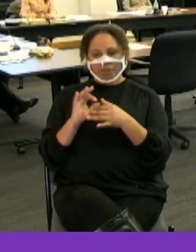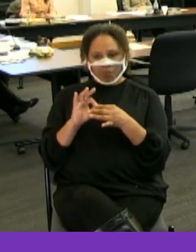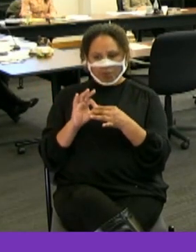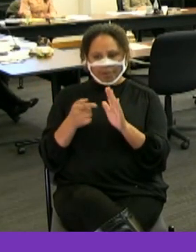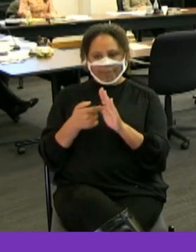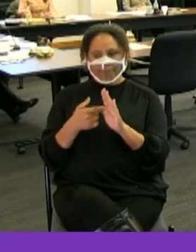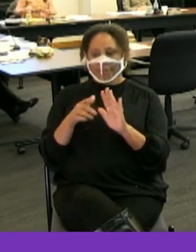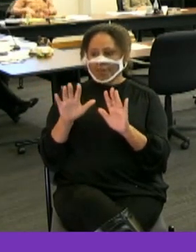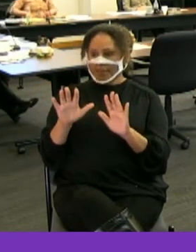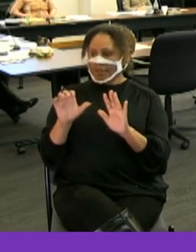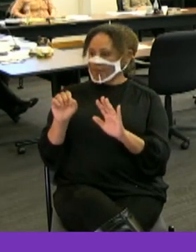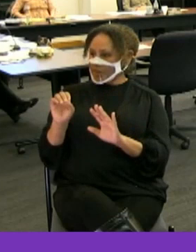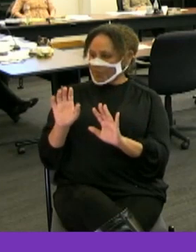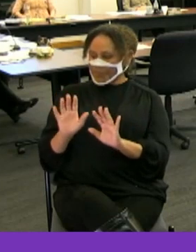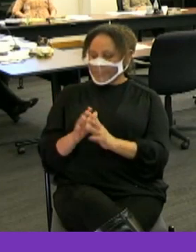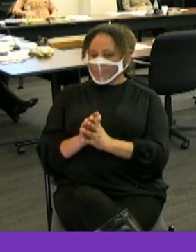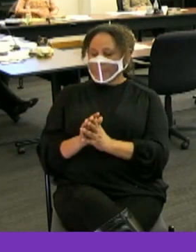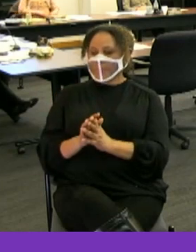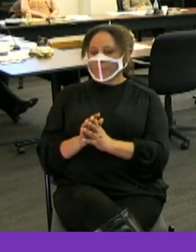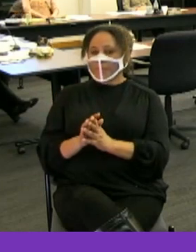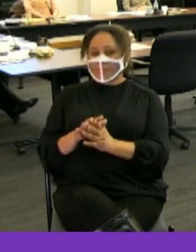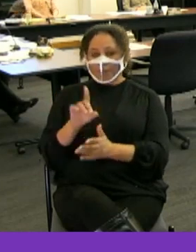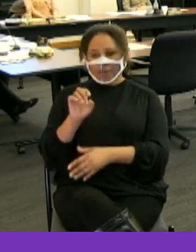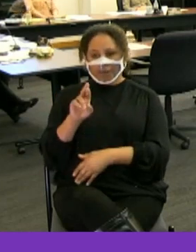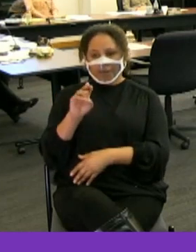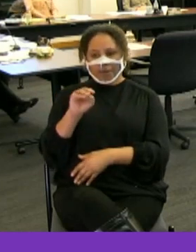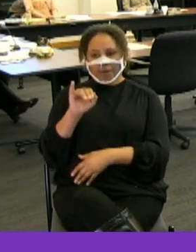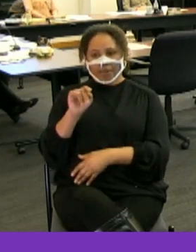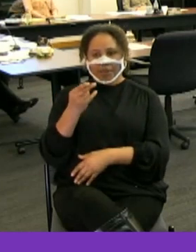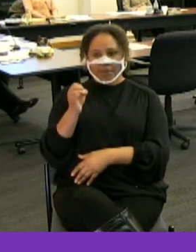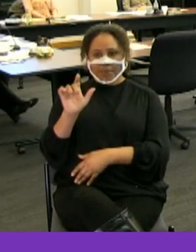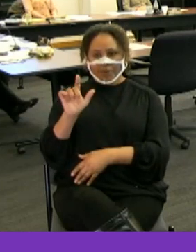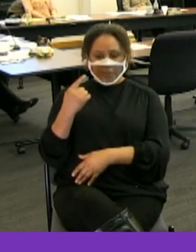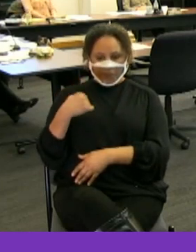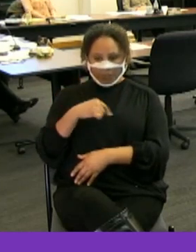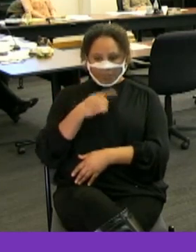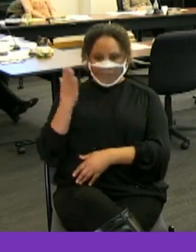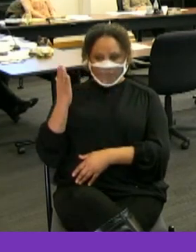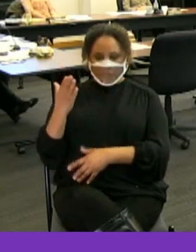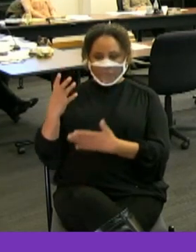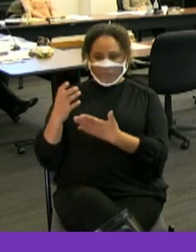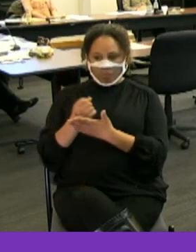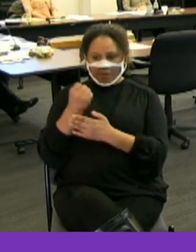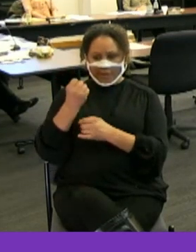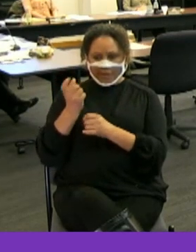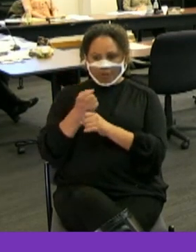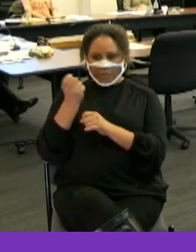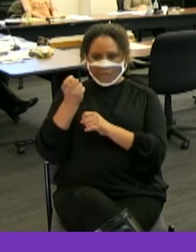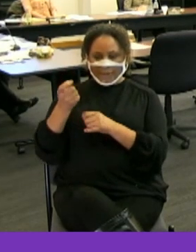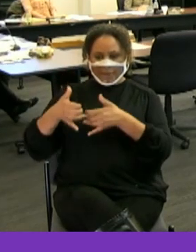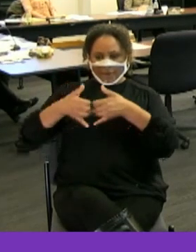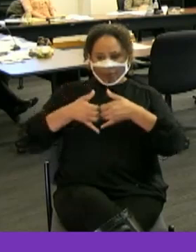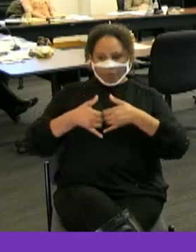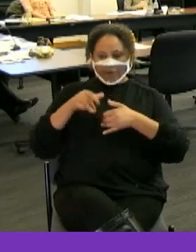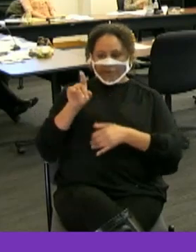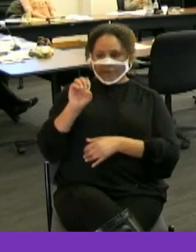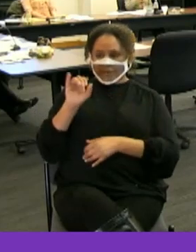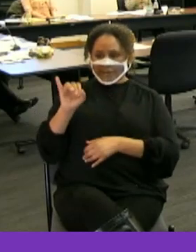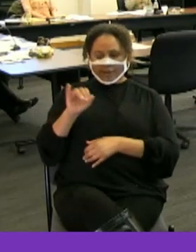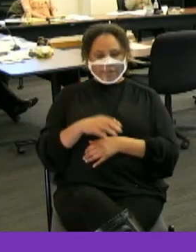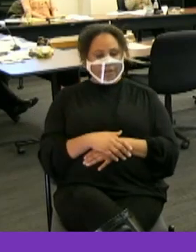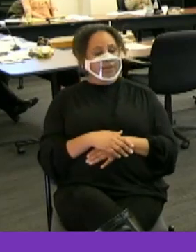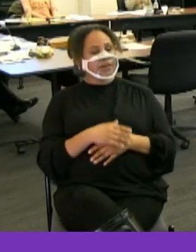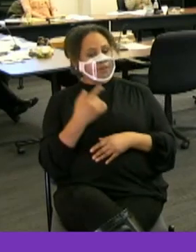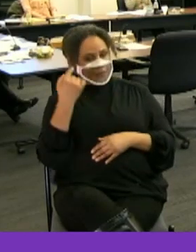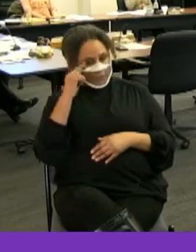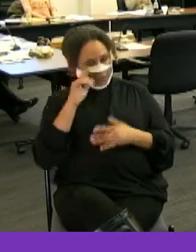regarding this. So, Dr. Mitchell, we won an award for DEI. Advancing diversity, yes. For